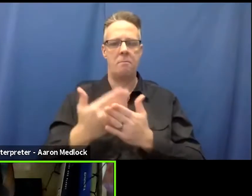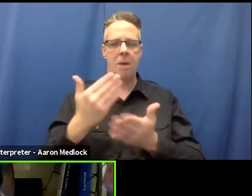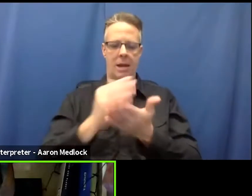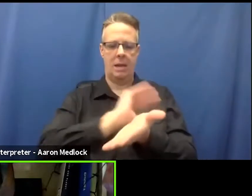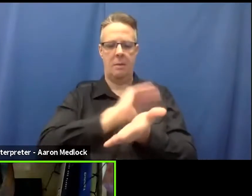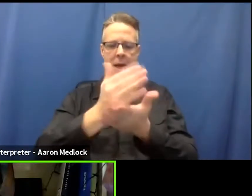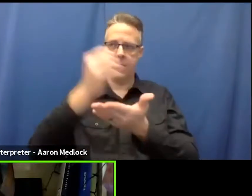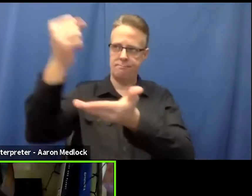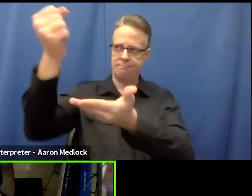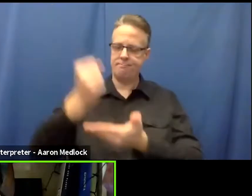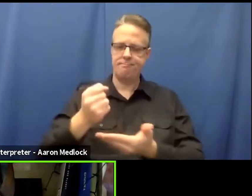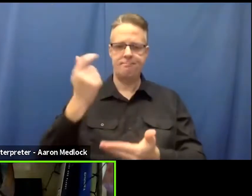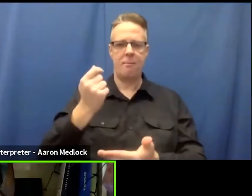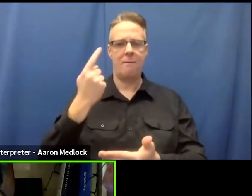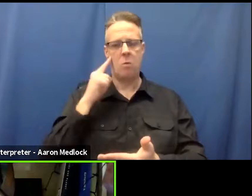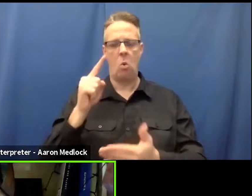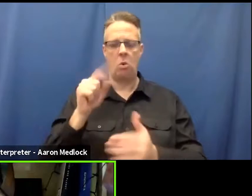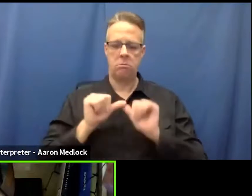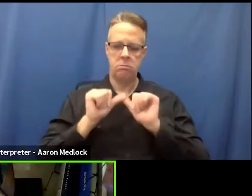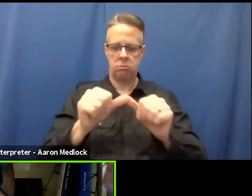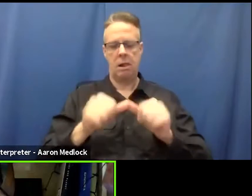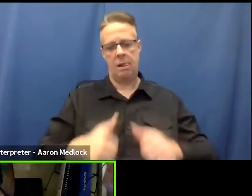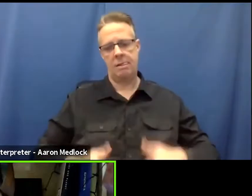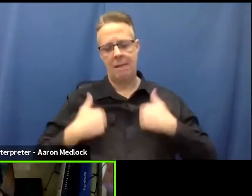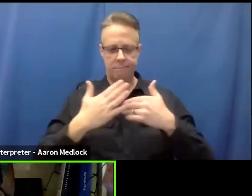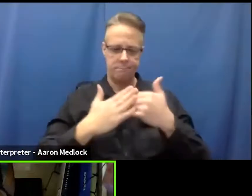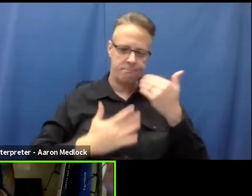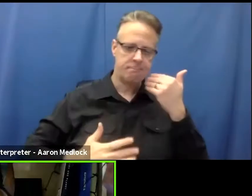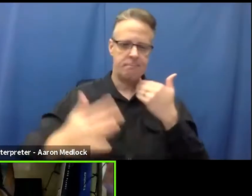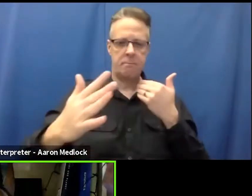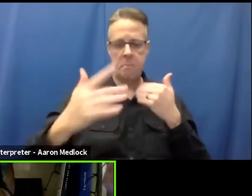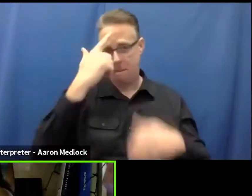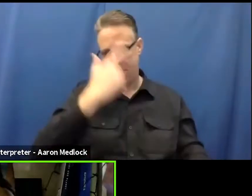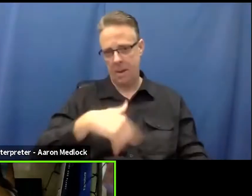life to support with the costs of her disability.